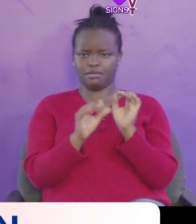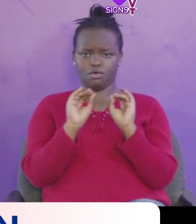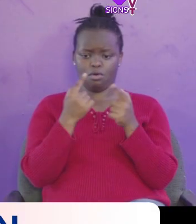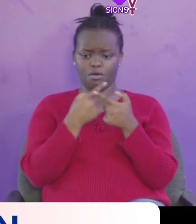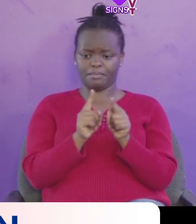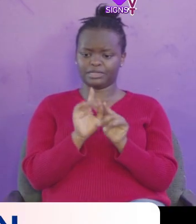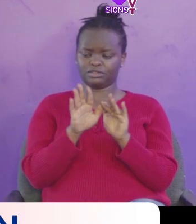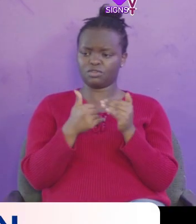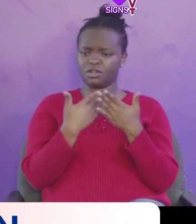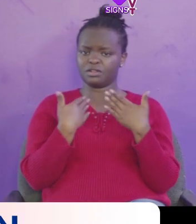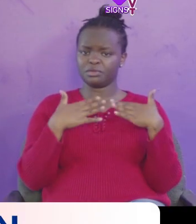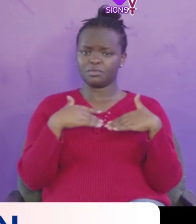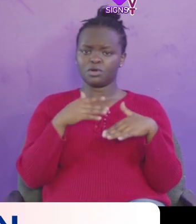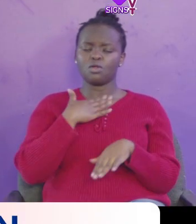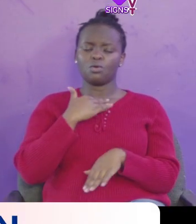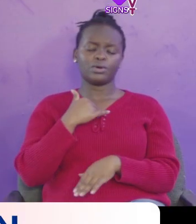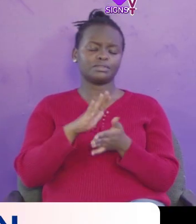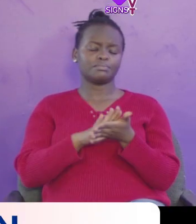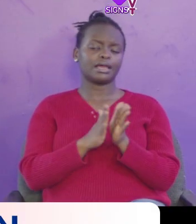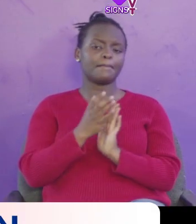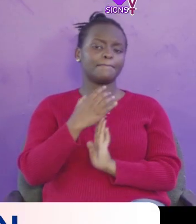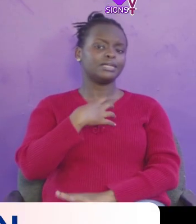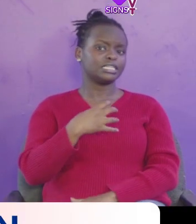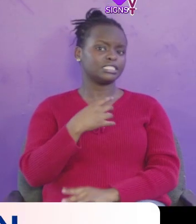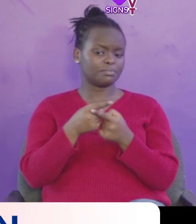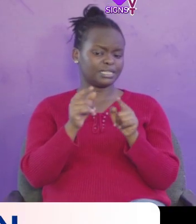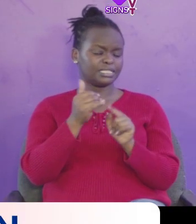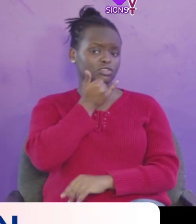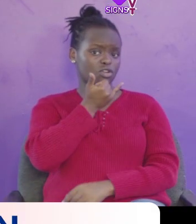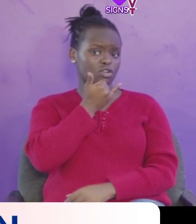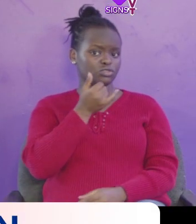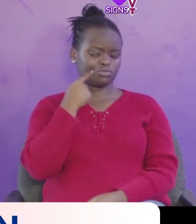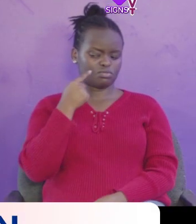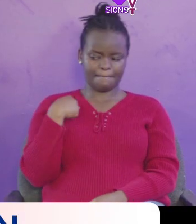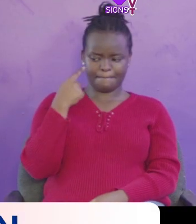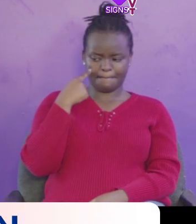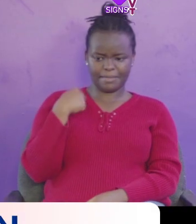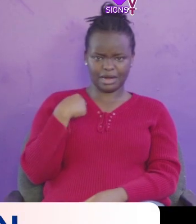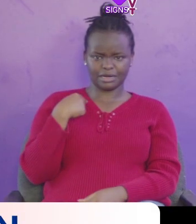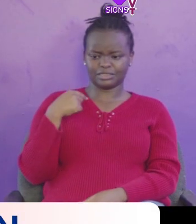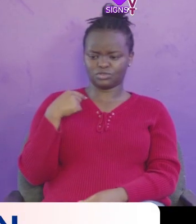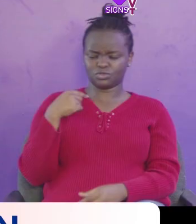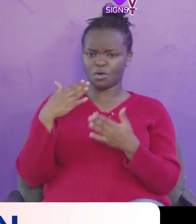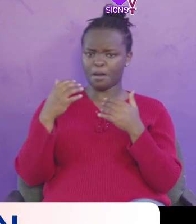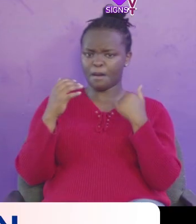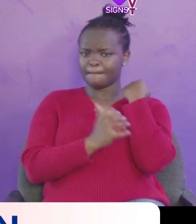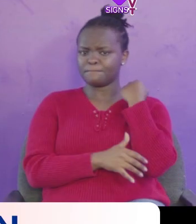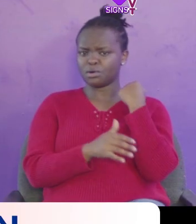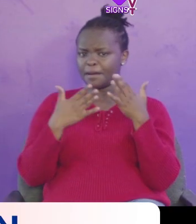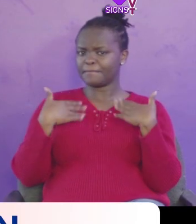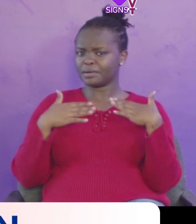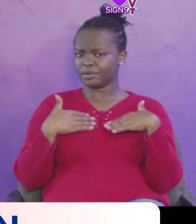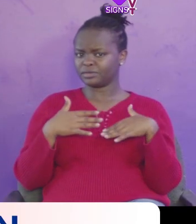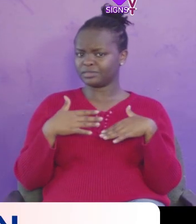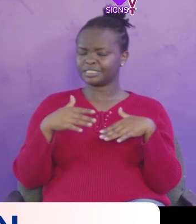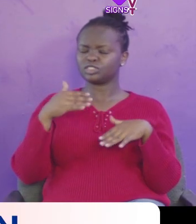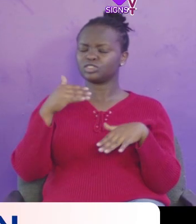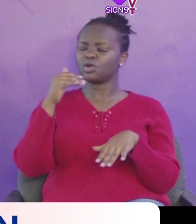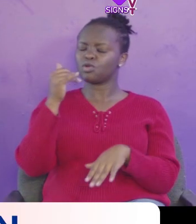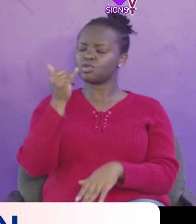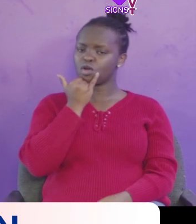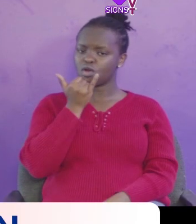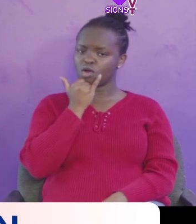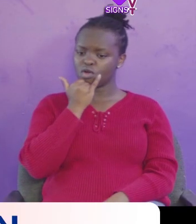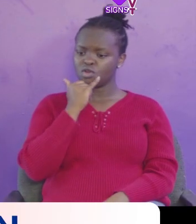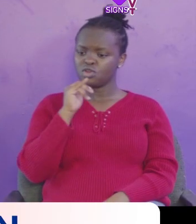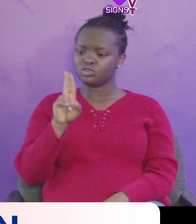everyone aspires to be rich. But it's wrong to brag to poor people? It's wrong to manipulate poor people and undermine